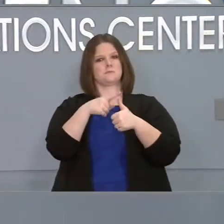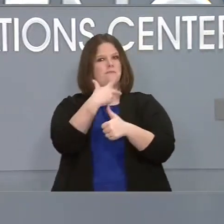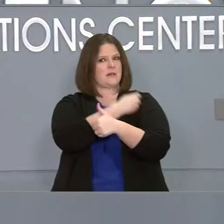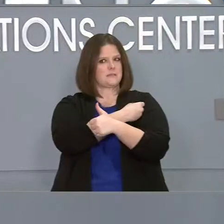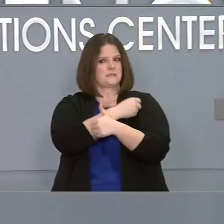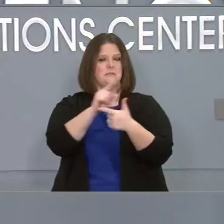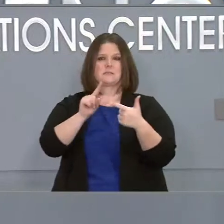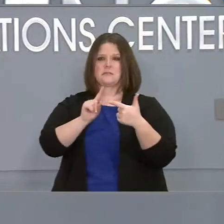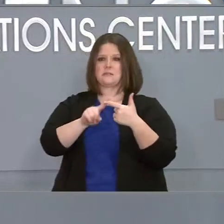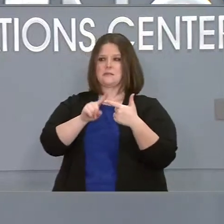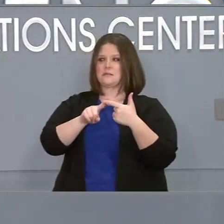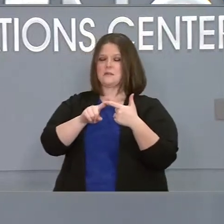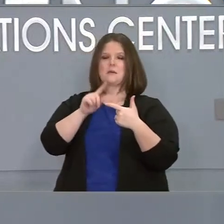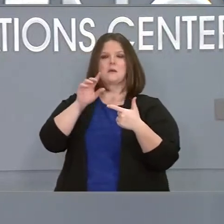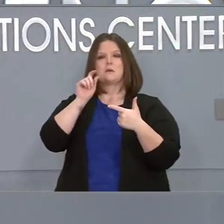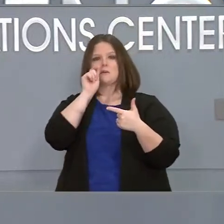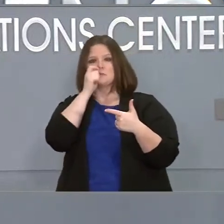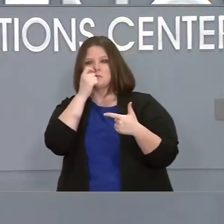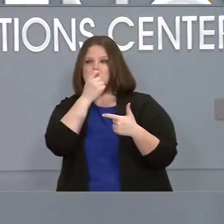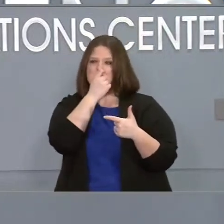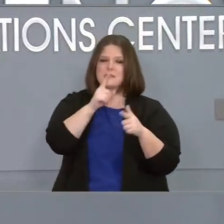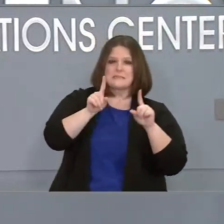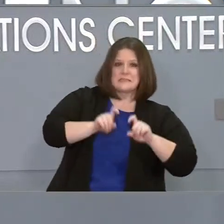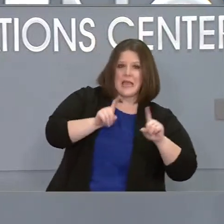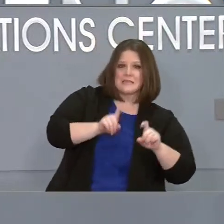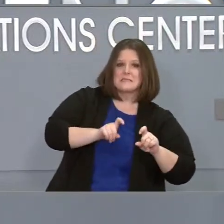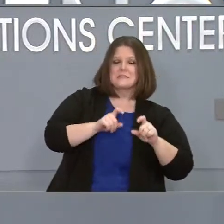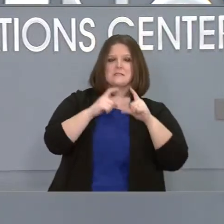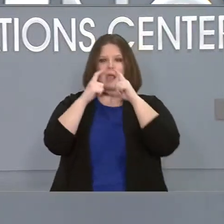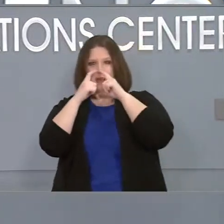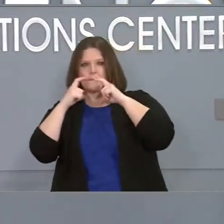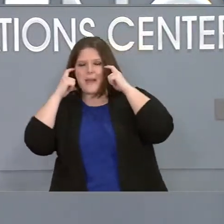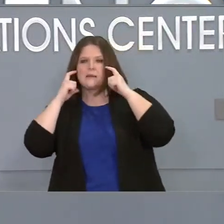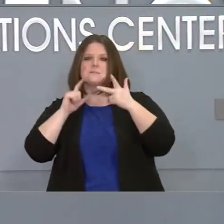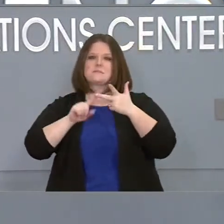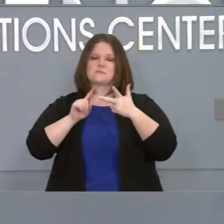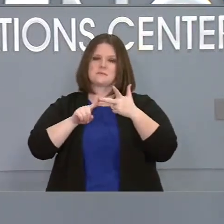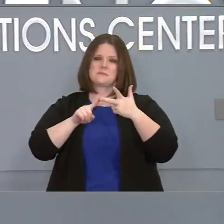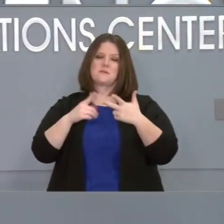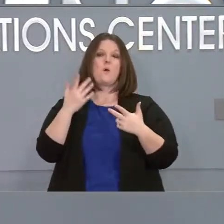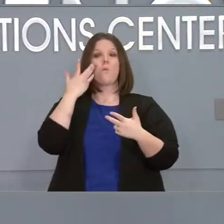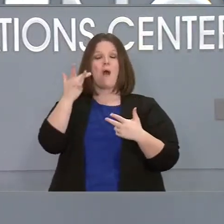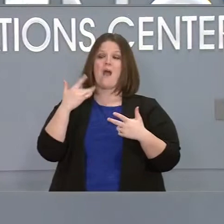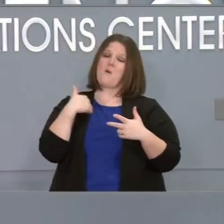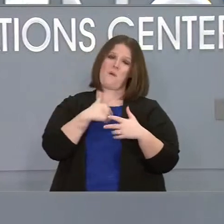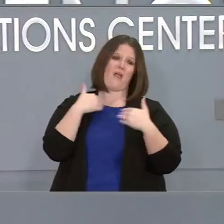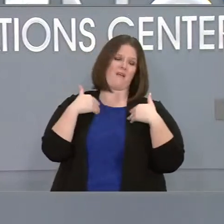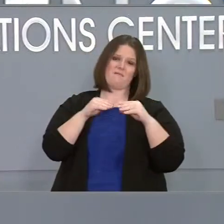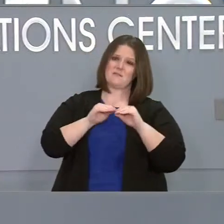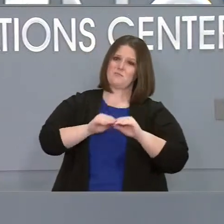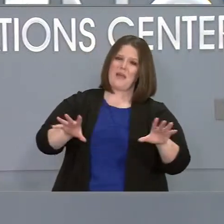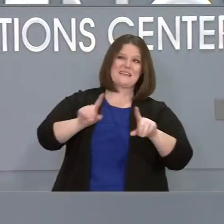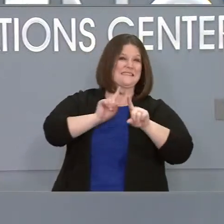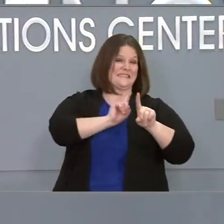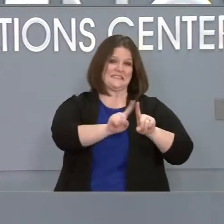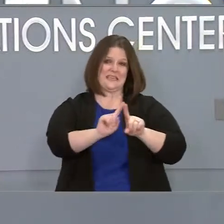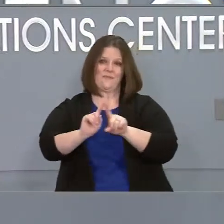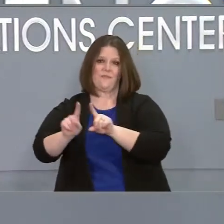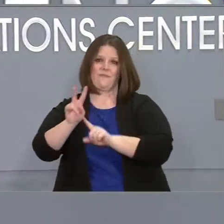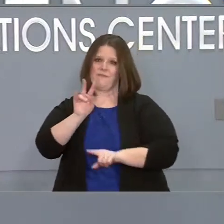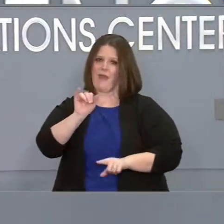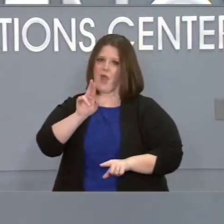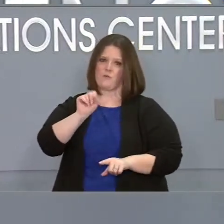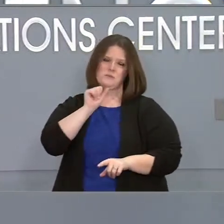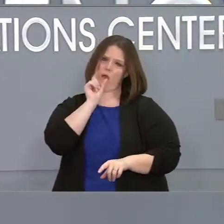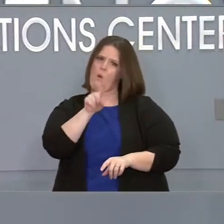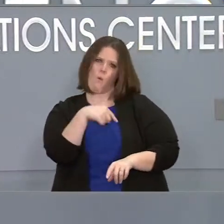gatherings, and they should be wearing masks when in public spaces indoors. We have a lot of virus spreading of all kinds here, and we want folks to protect